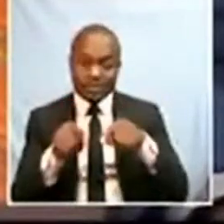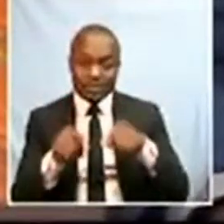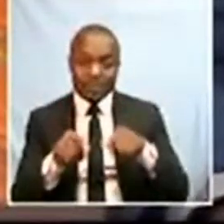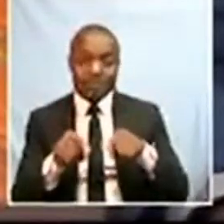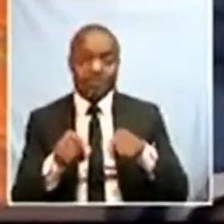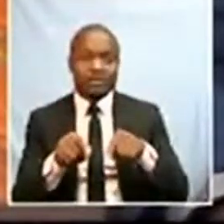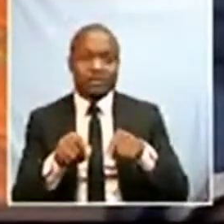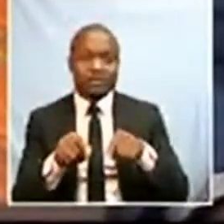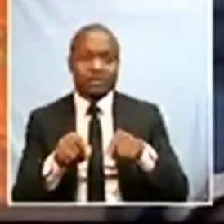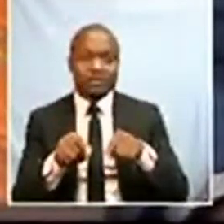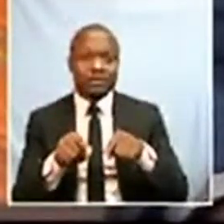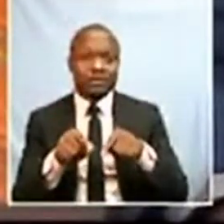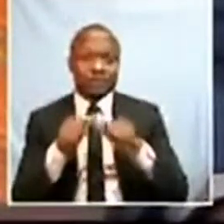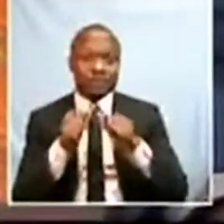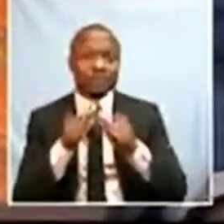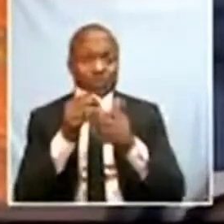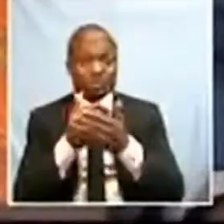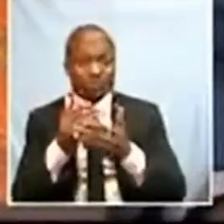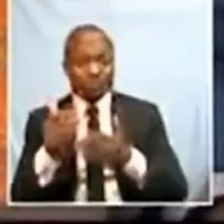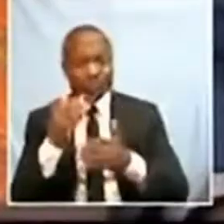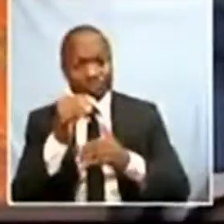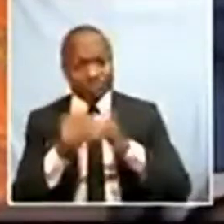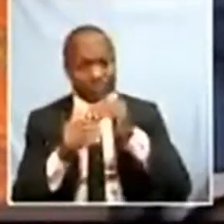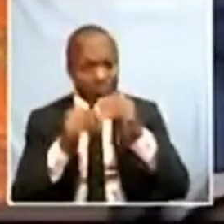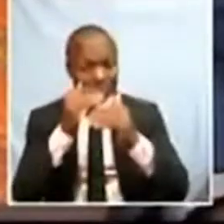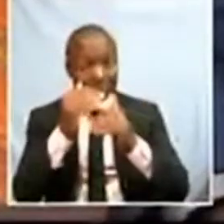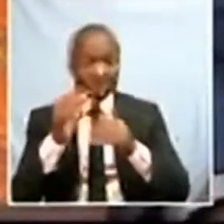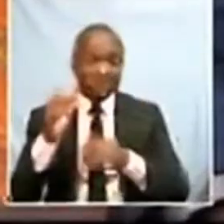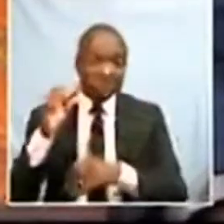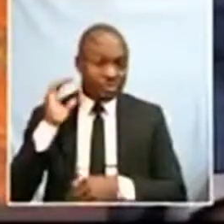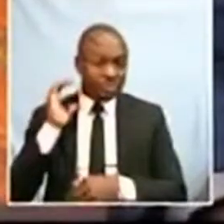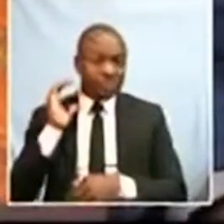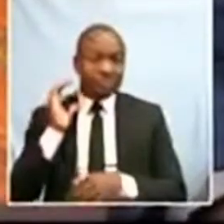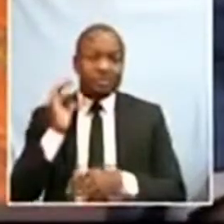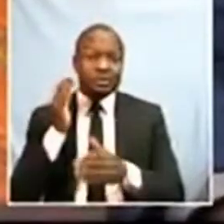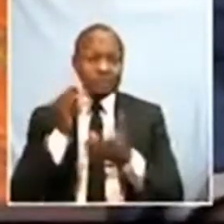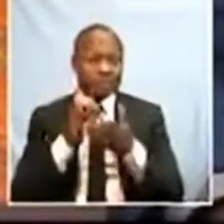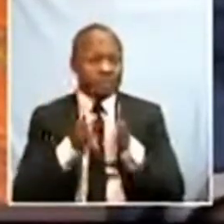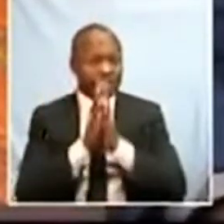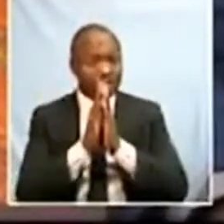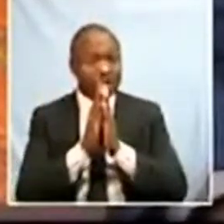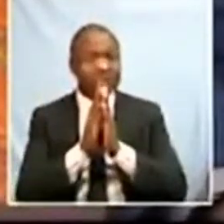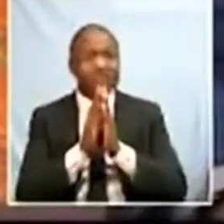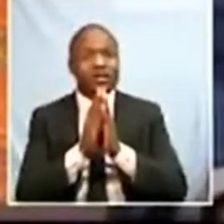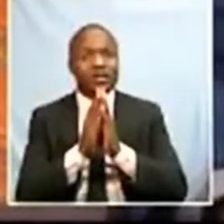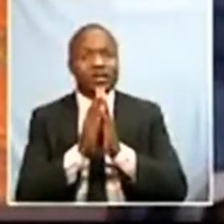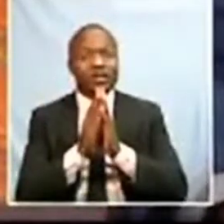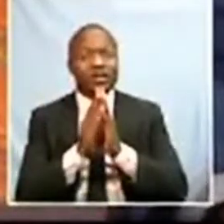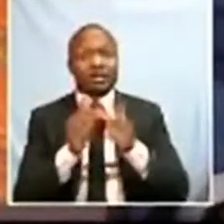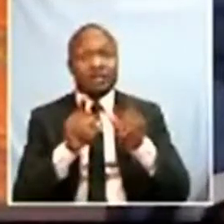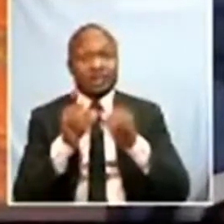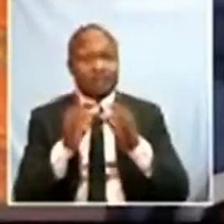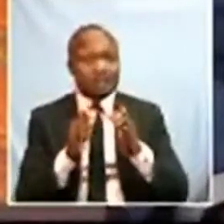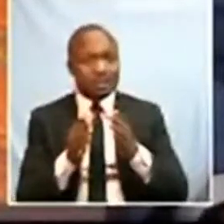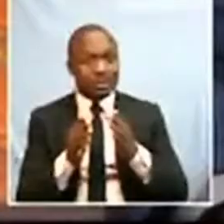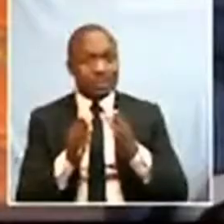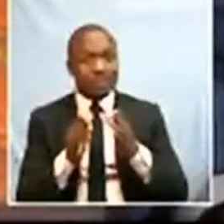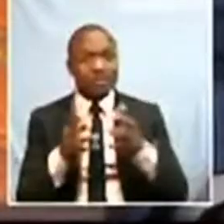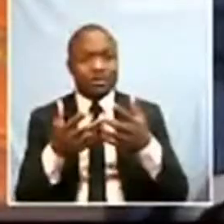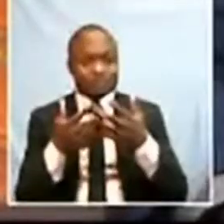required procurement procedure. And on the capacity, this is where I was asking the Director Engineering then